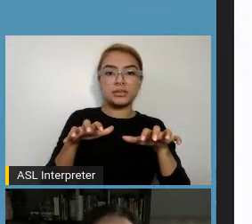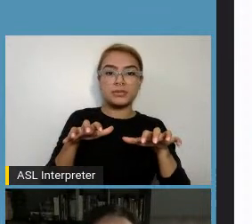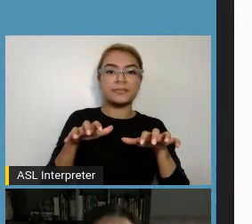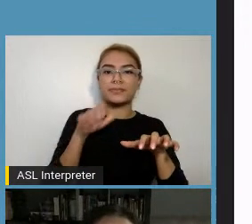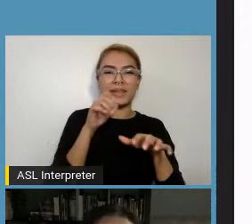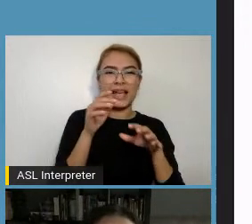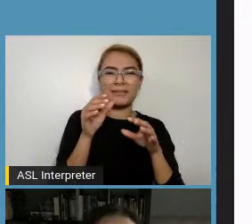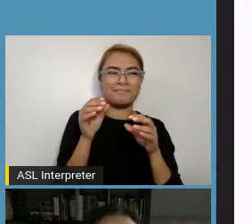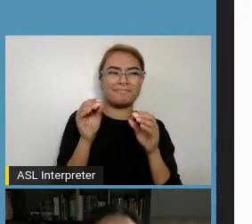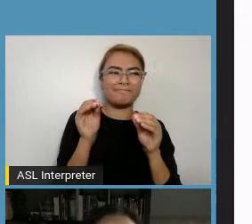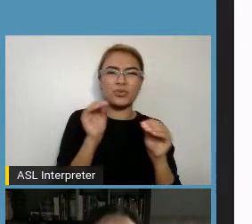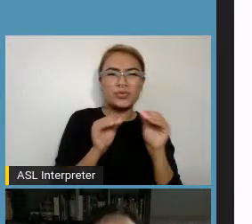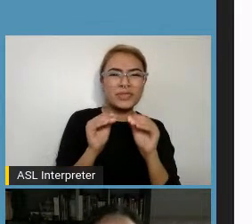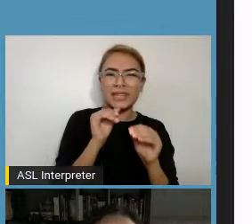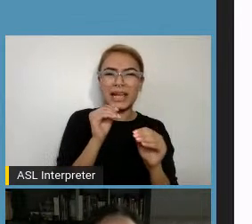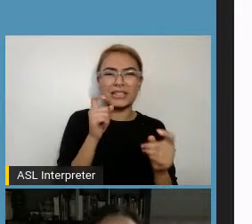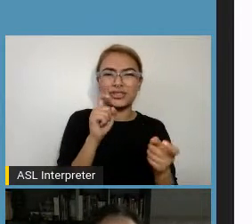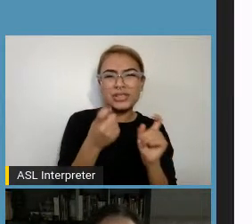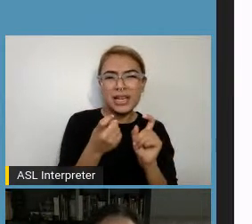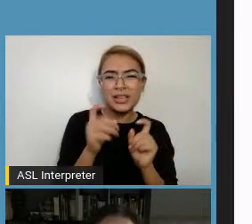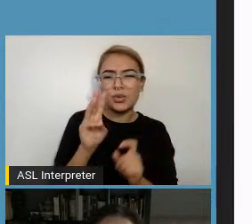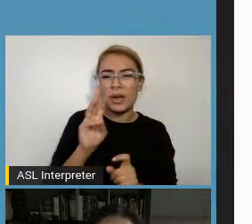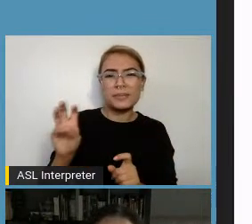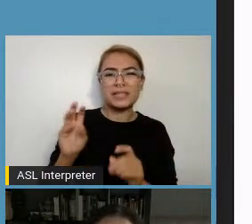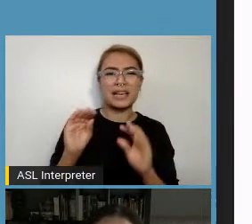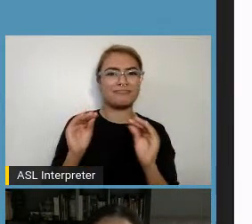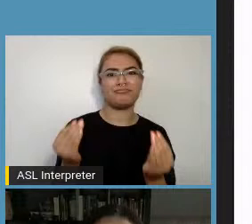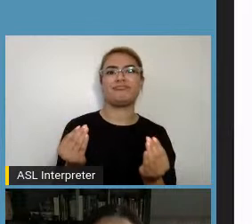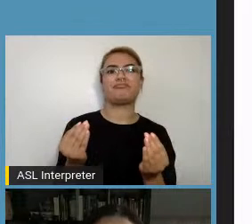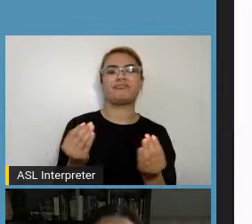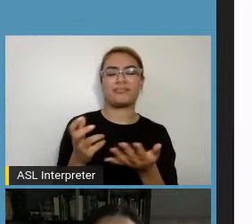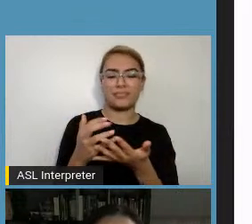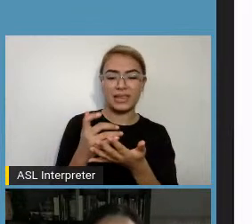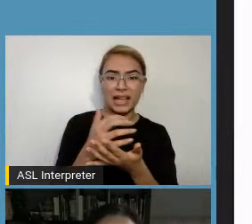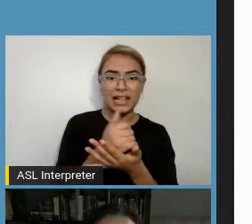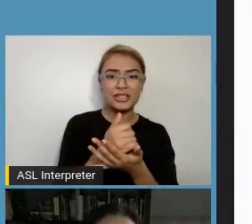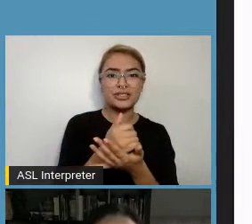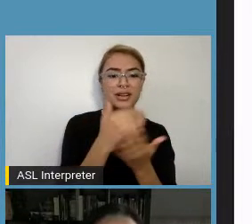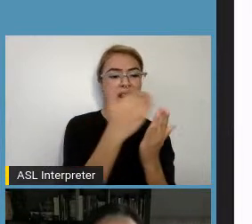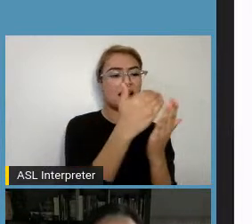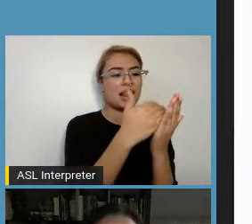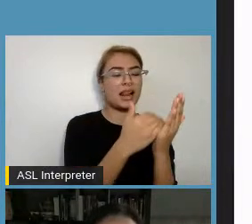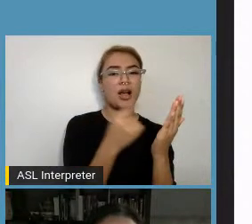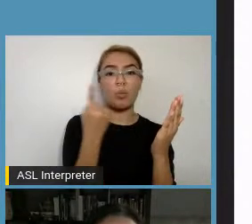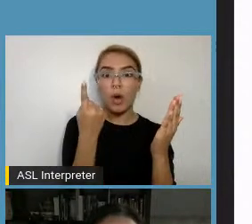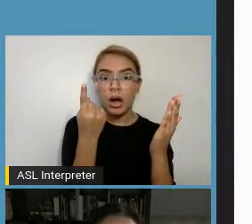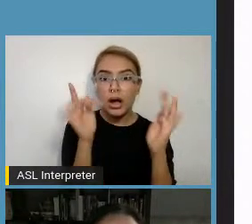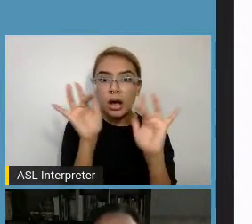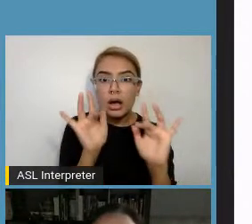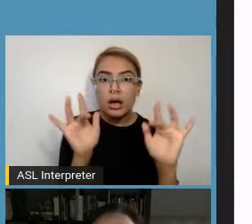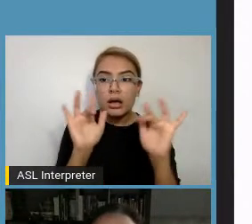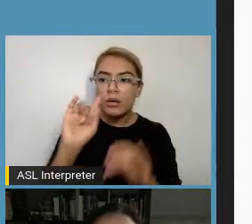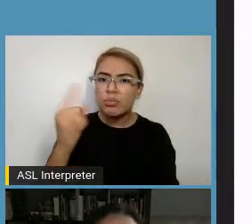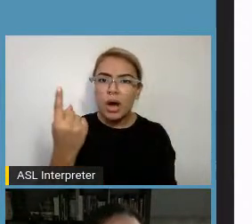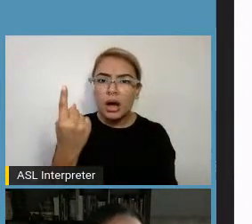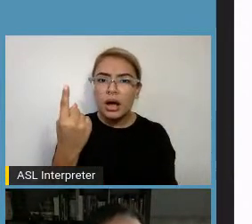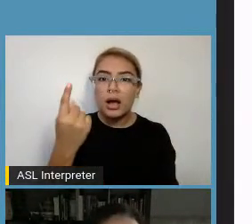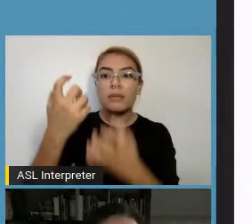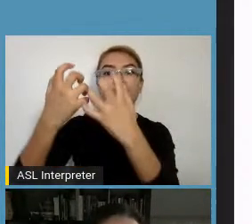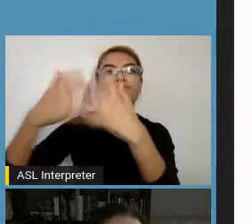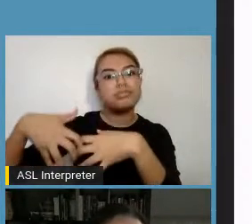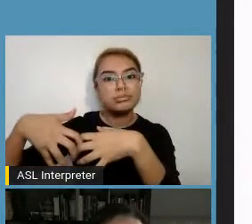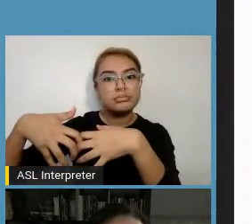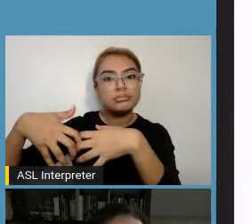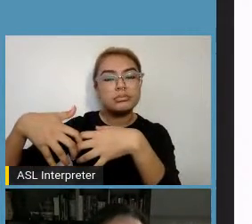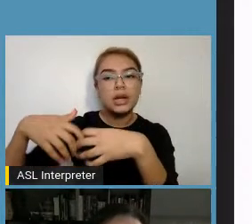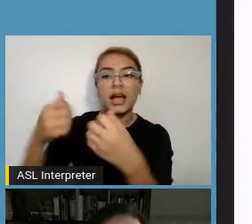no website. The collection catalog was all just on one hard drive computer that crashed. And so then